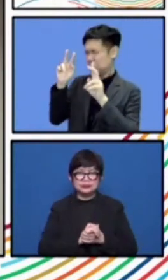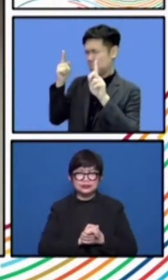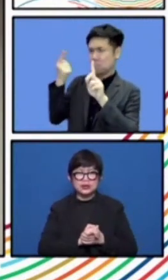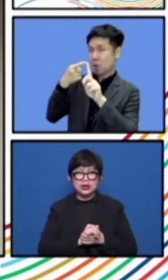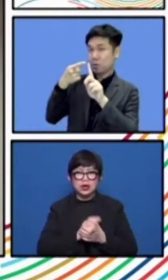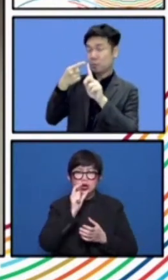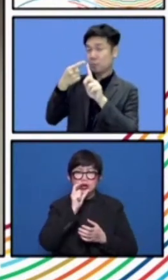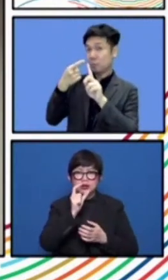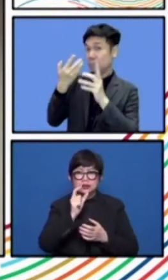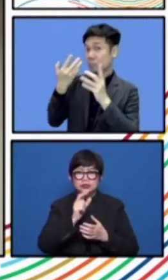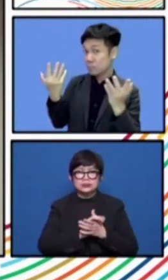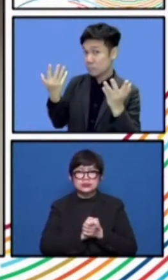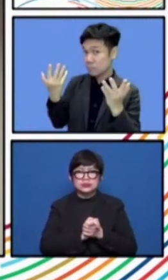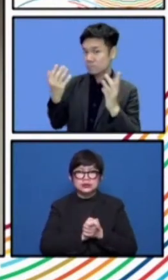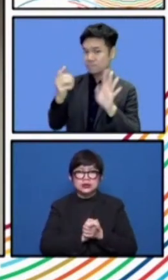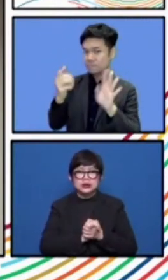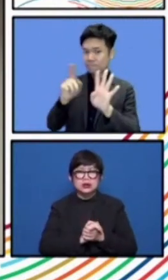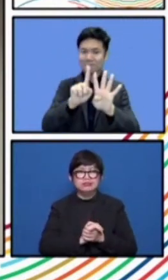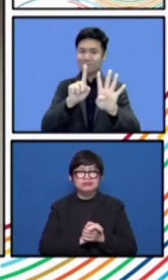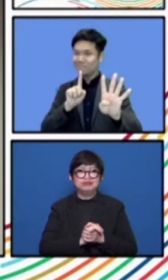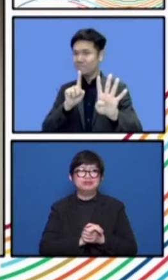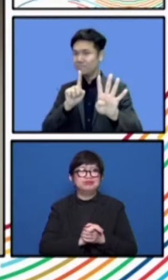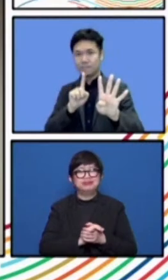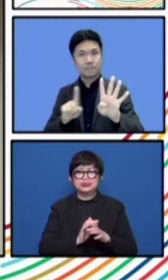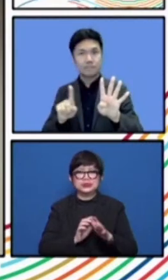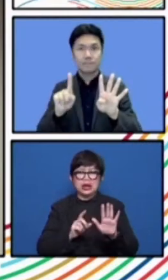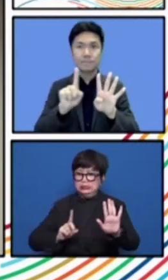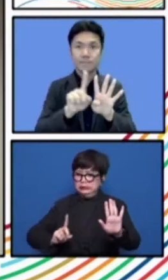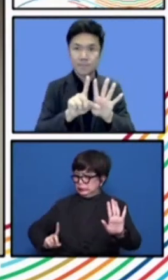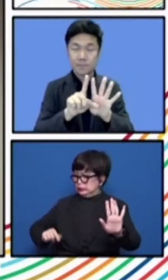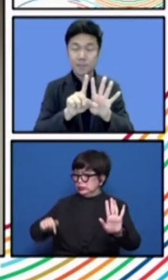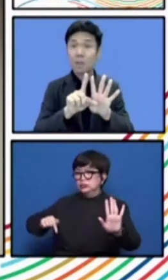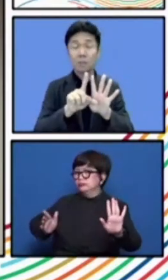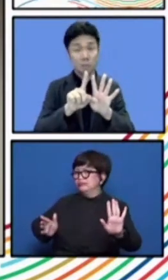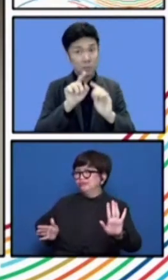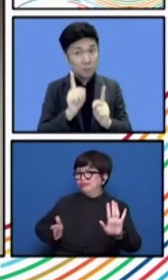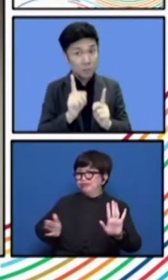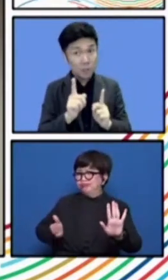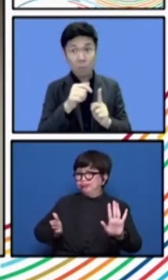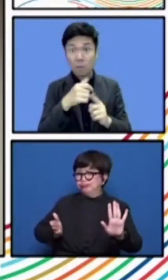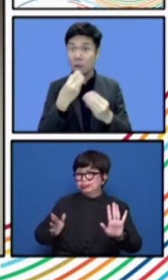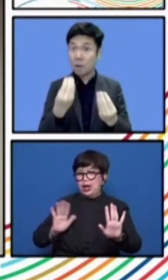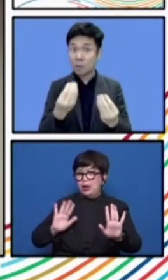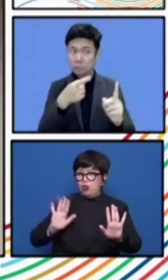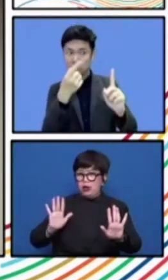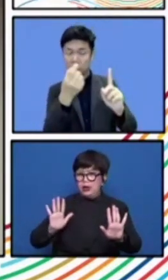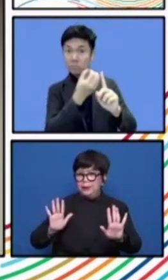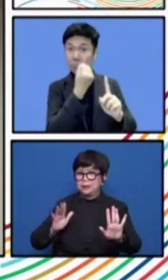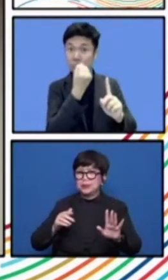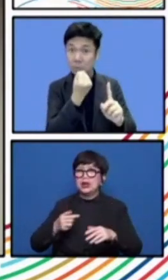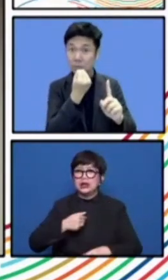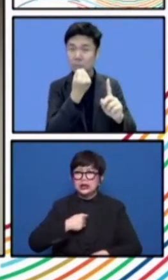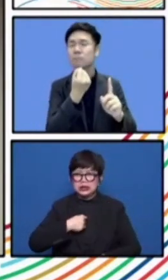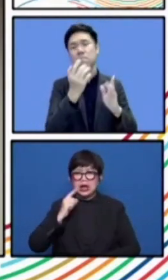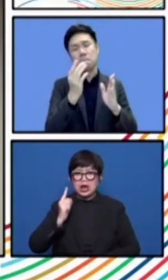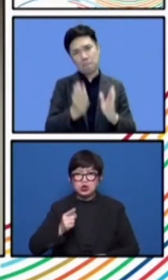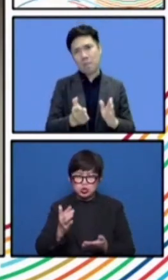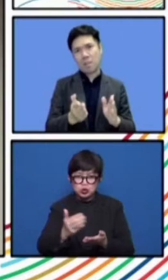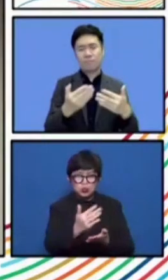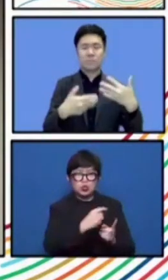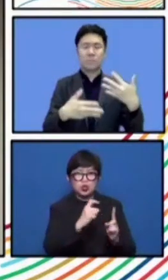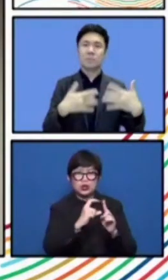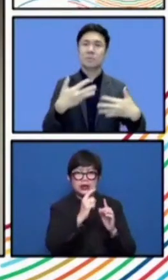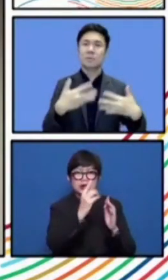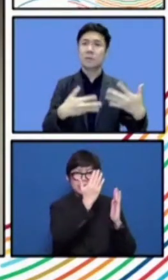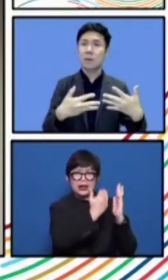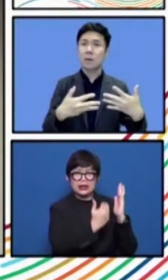if we're going to you know fulfill that goal that mission we have to be able to collect data in order to to understand